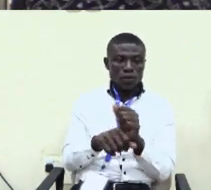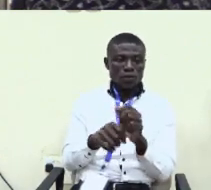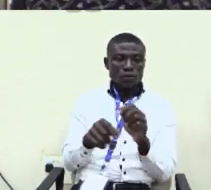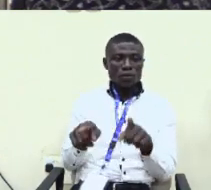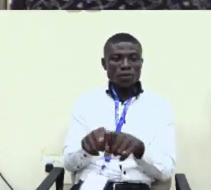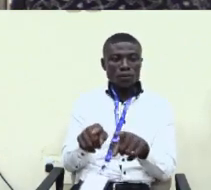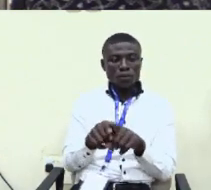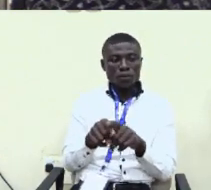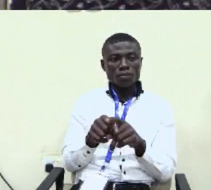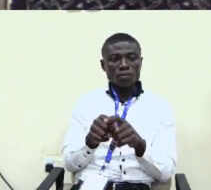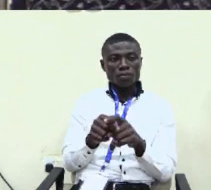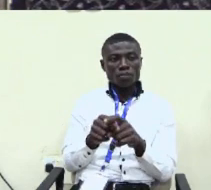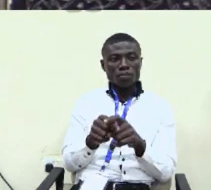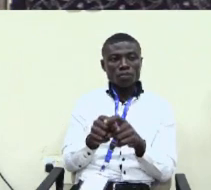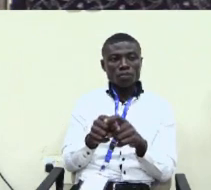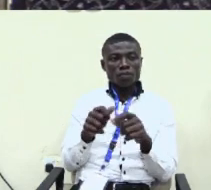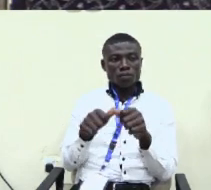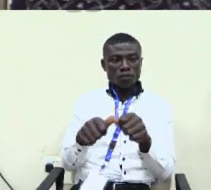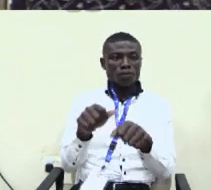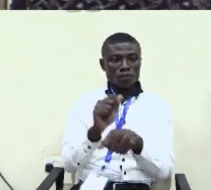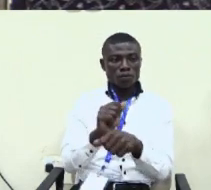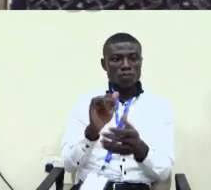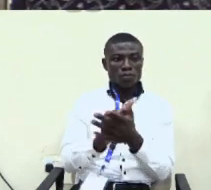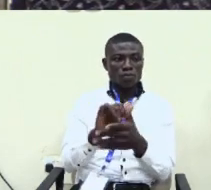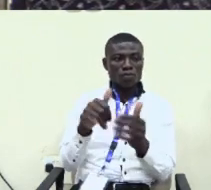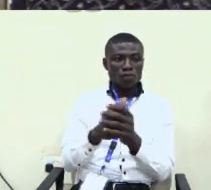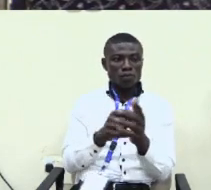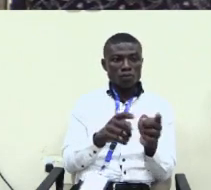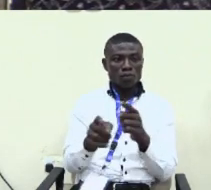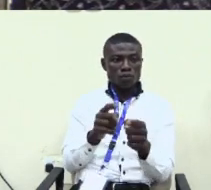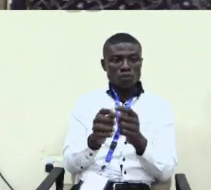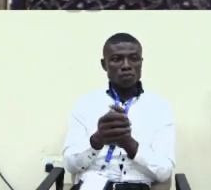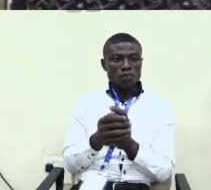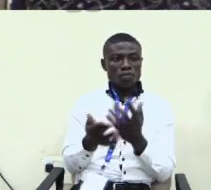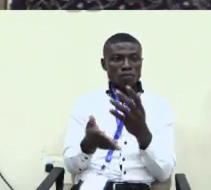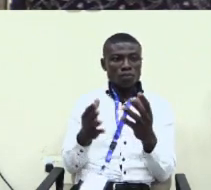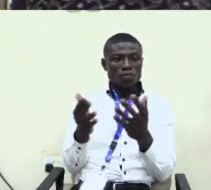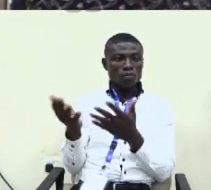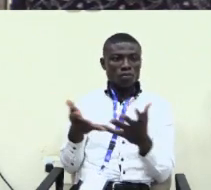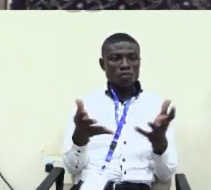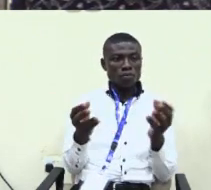to further the work that you did, maybe bring more